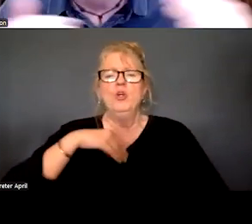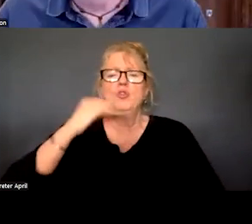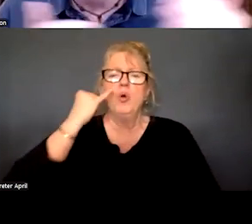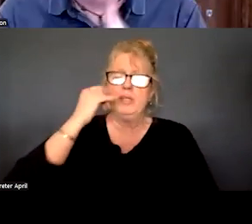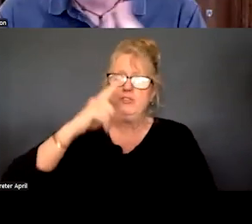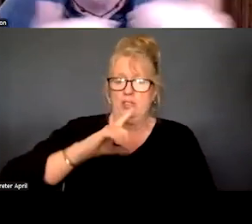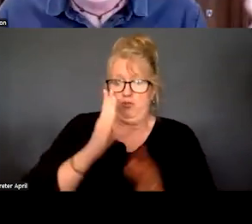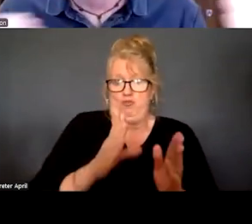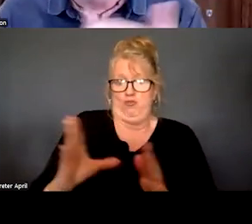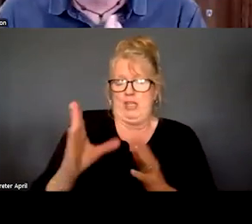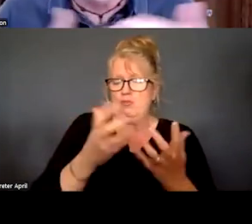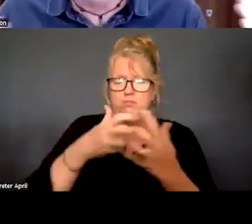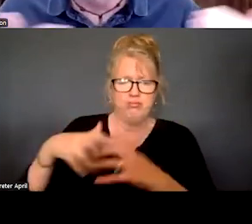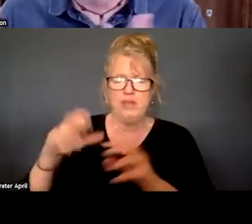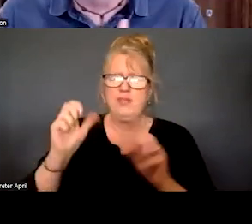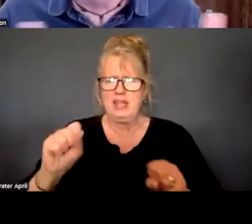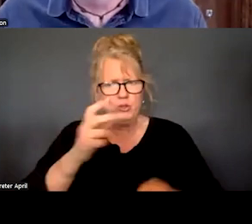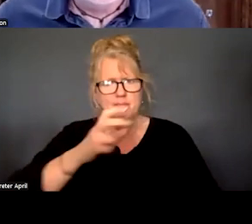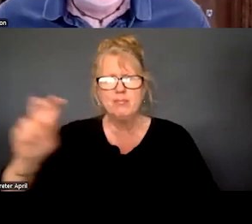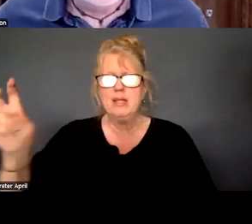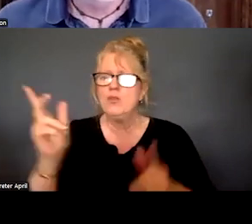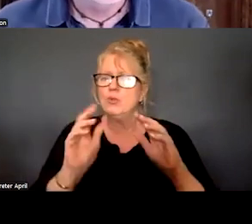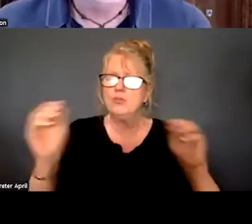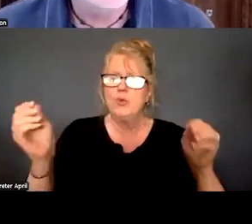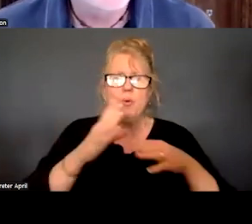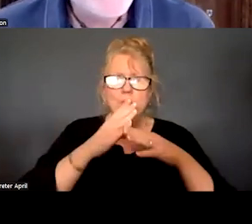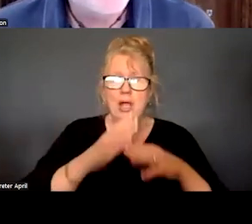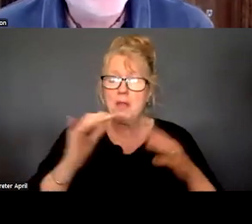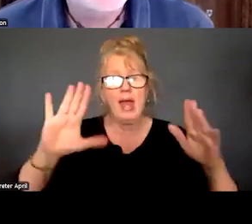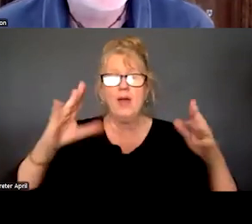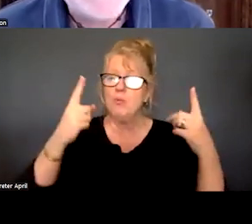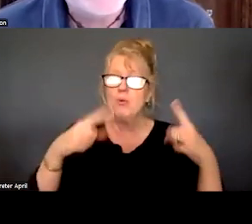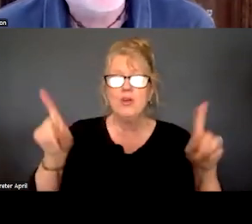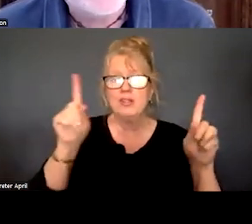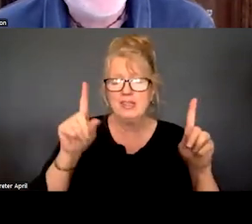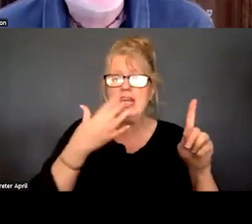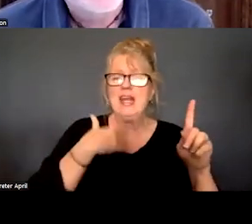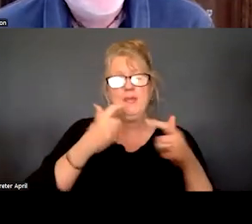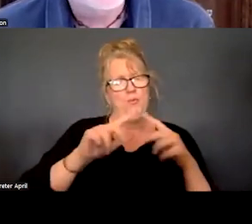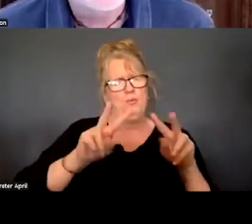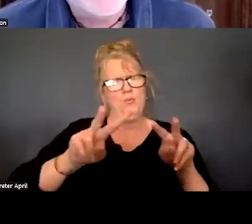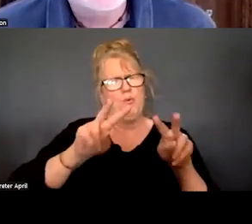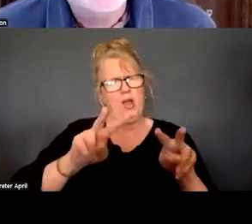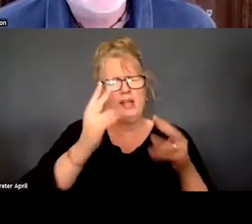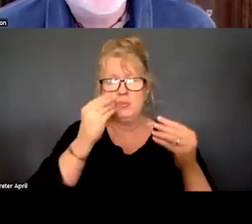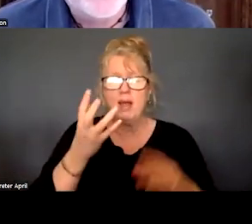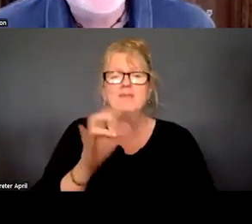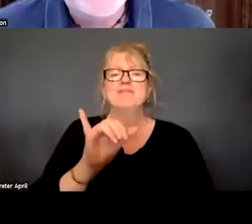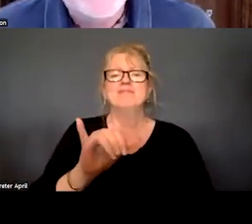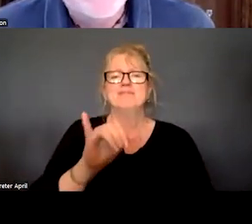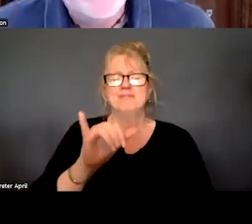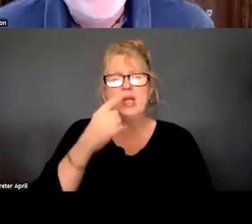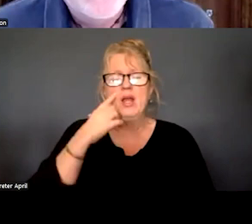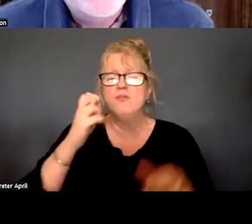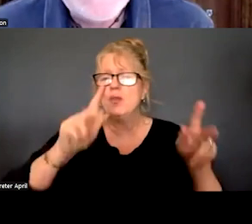freeway and there was not any barriers and it worked. And then we watched the data for that and realized that the proportion